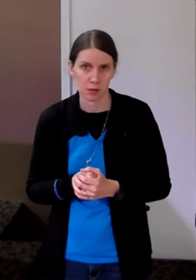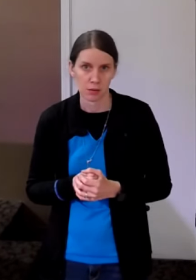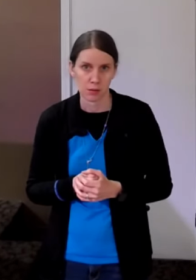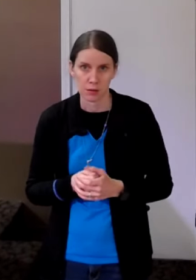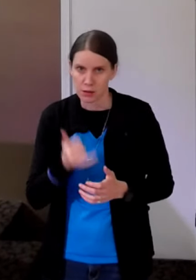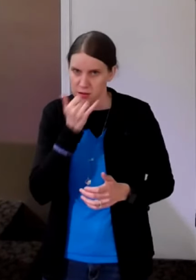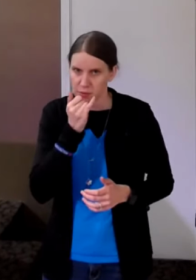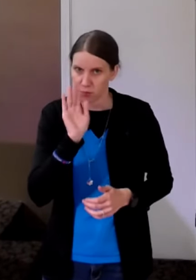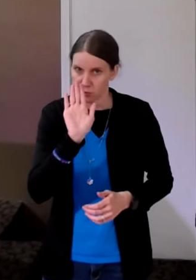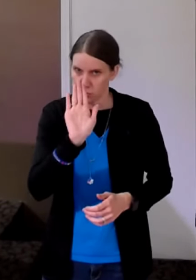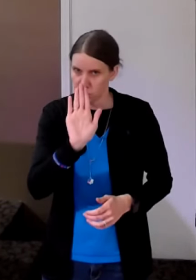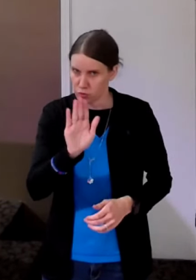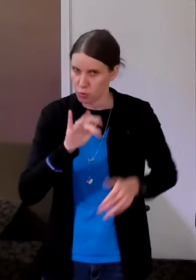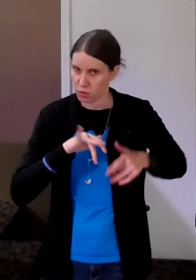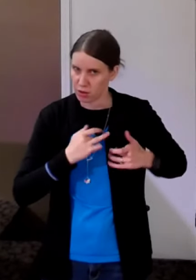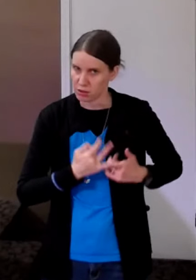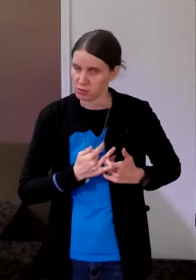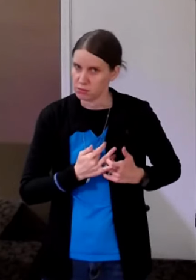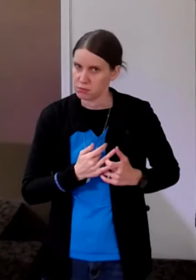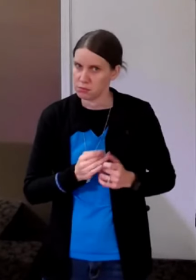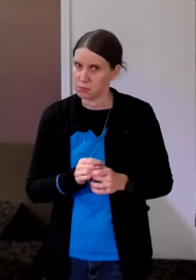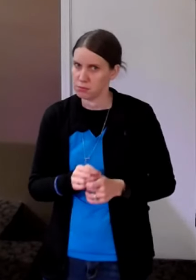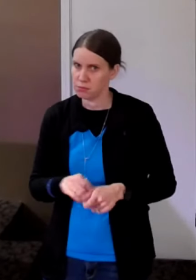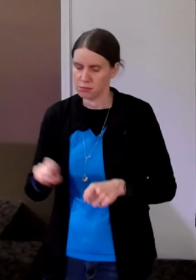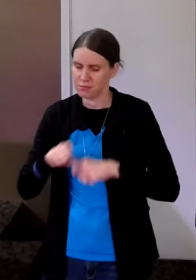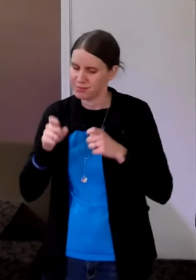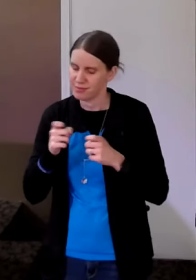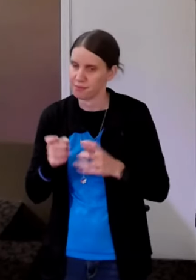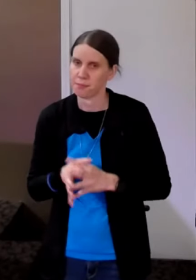there's something wrong in your heart. That's sin.